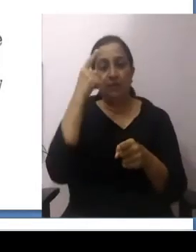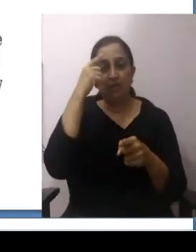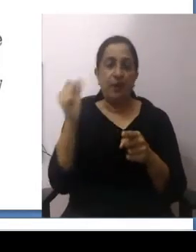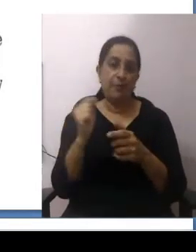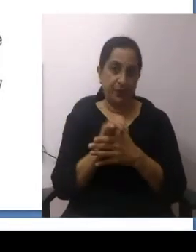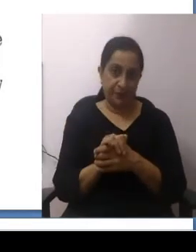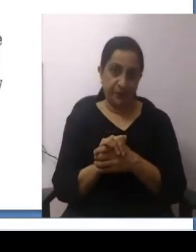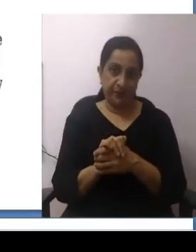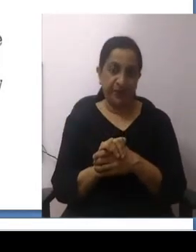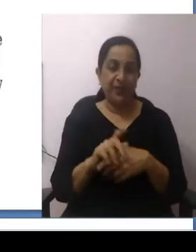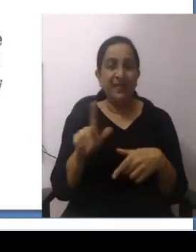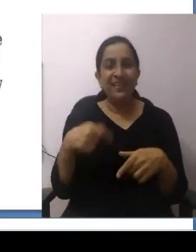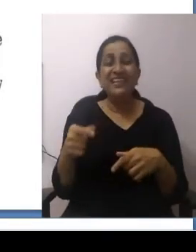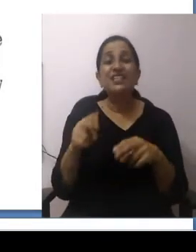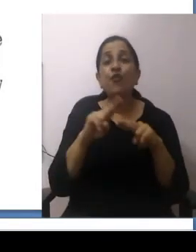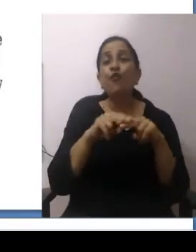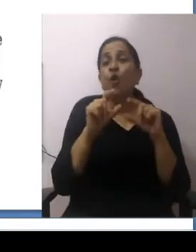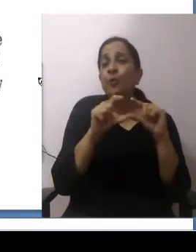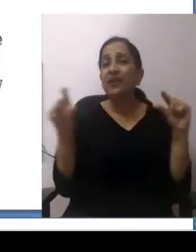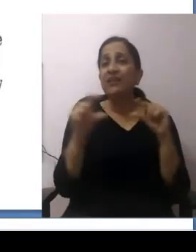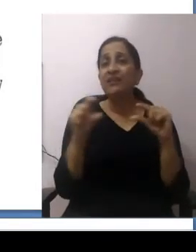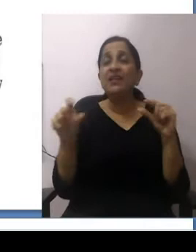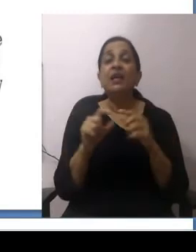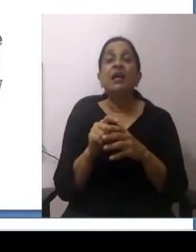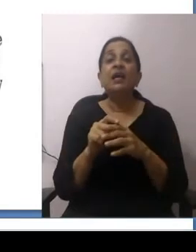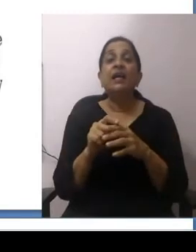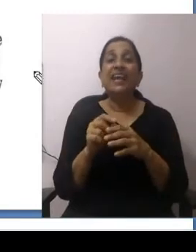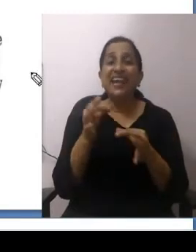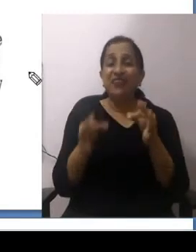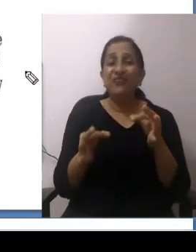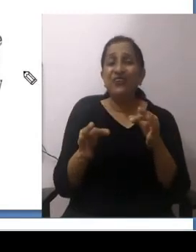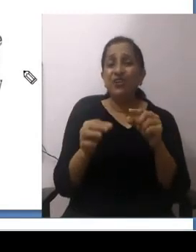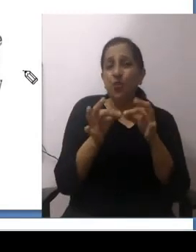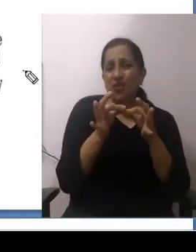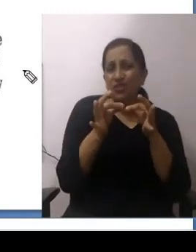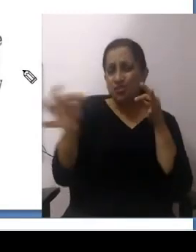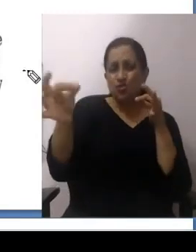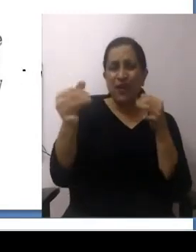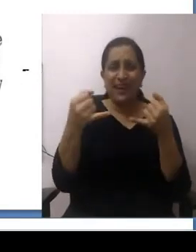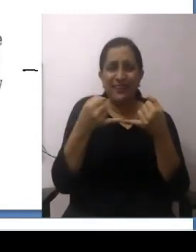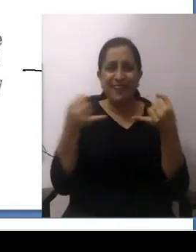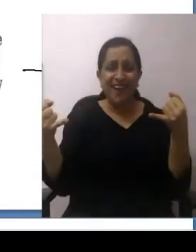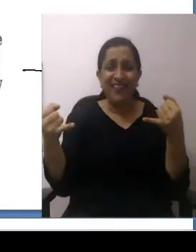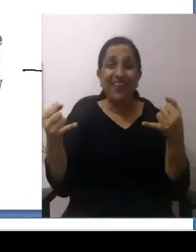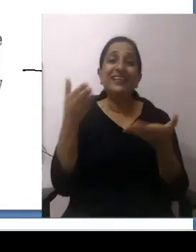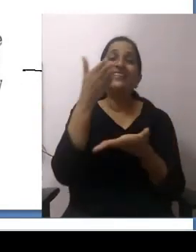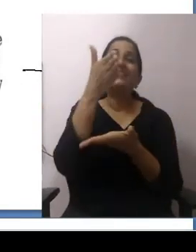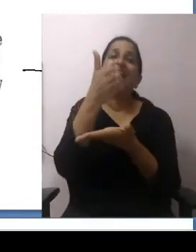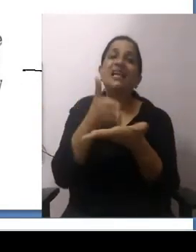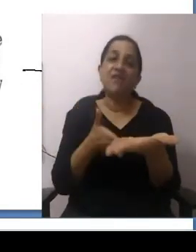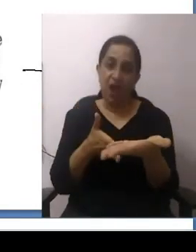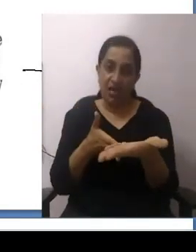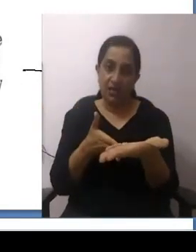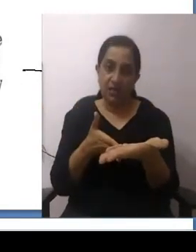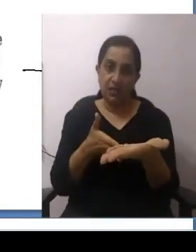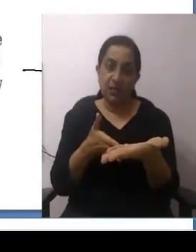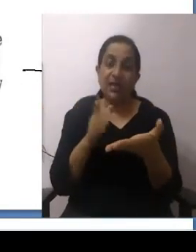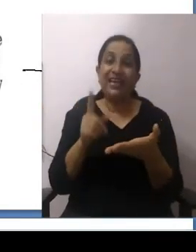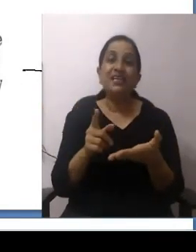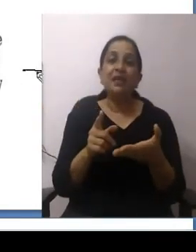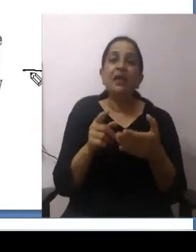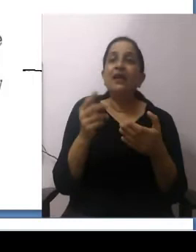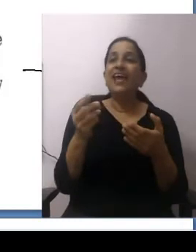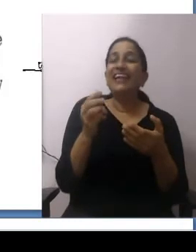Next, one more formula is when a straight line is divided in a particular ratio. Let us